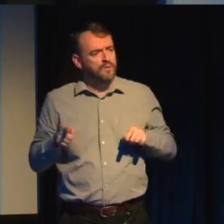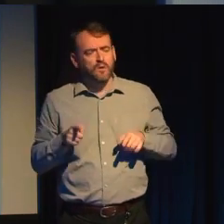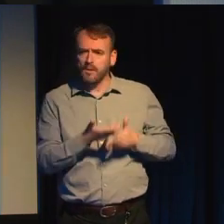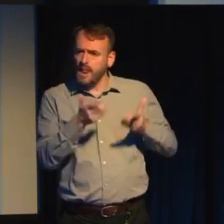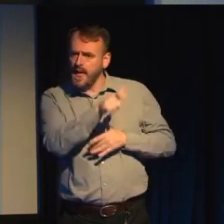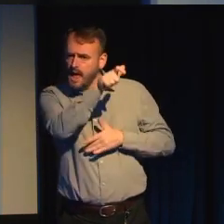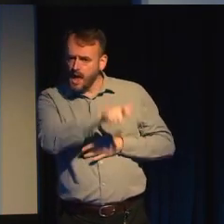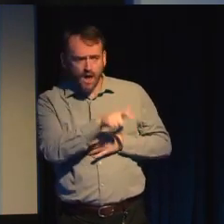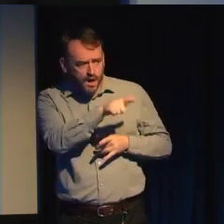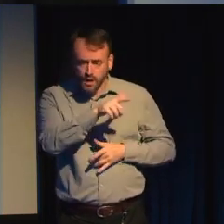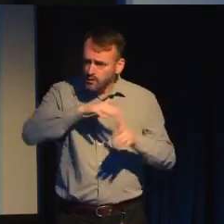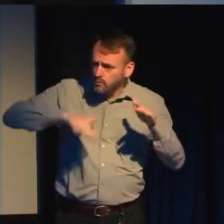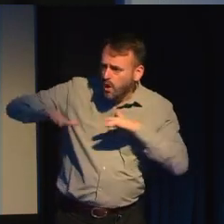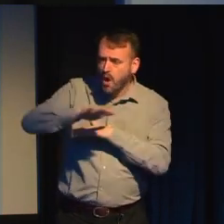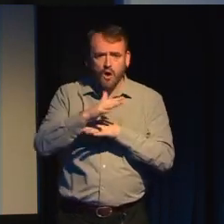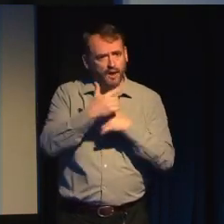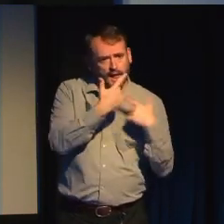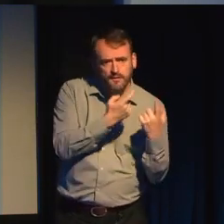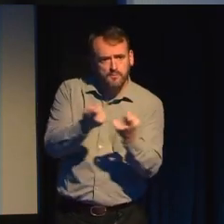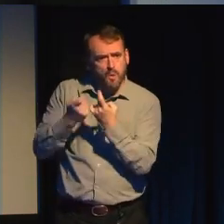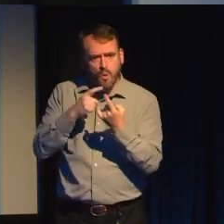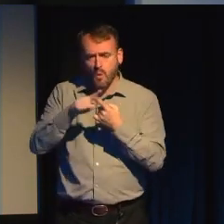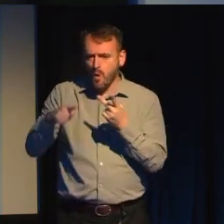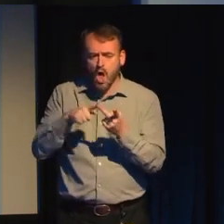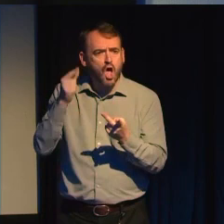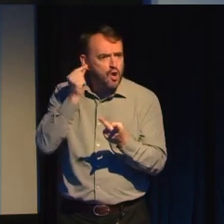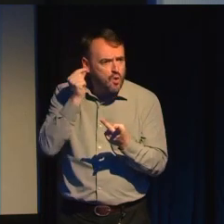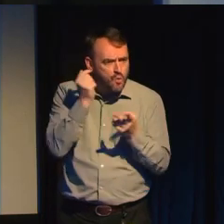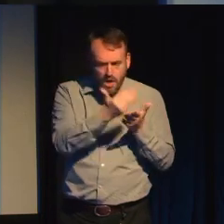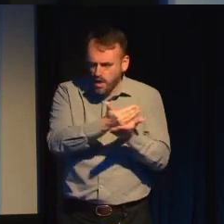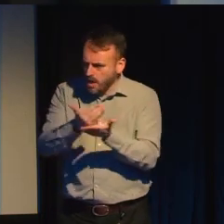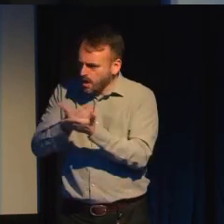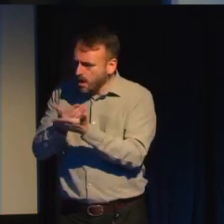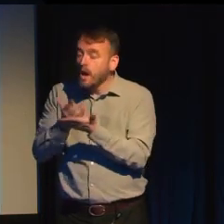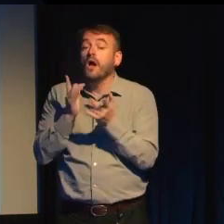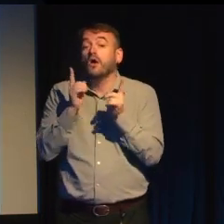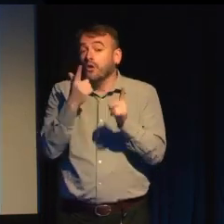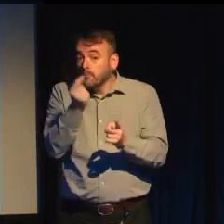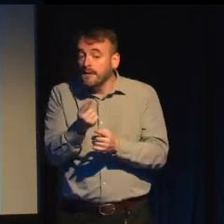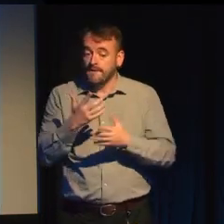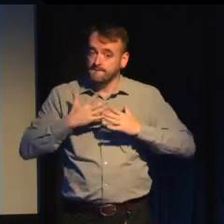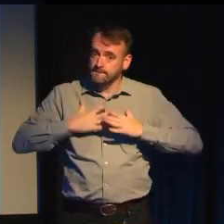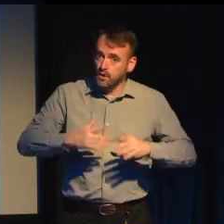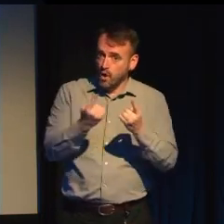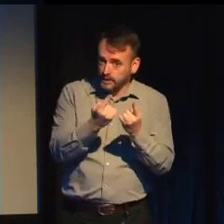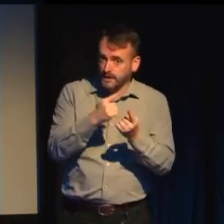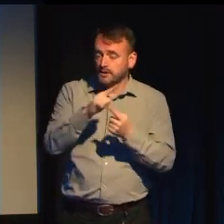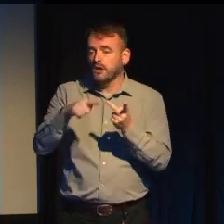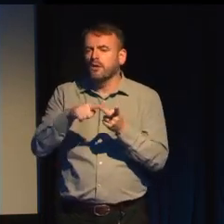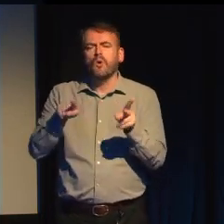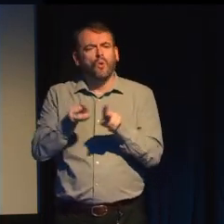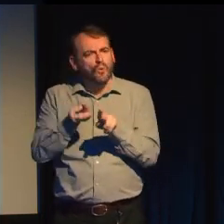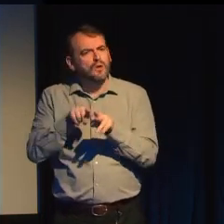gather clues, both in terms of physical objects and the narrative clues. And that's pretty much what an adventure